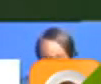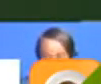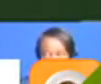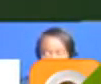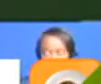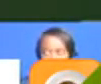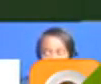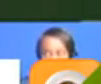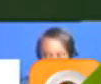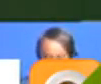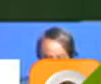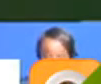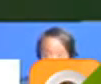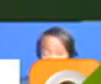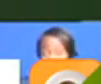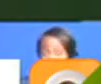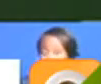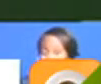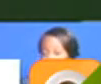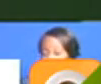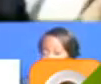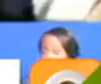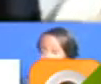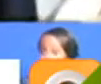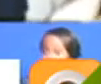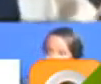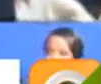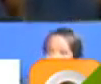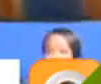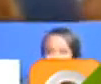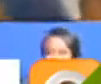We have 24 senators.